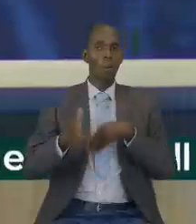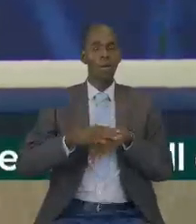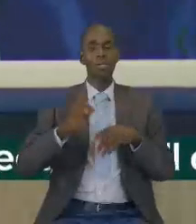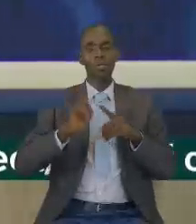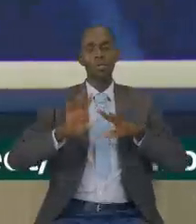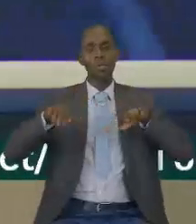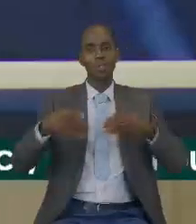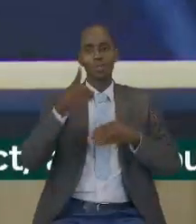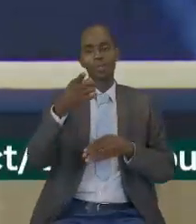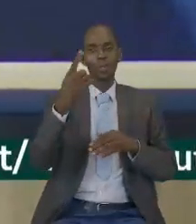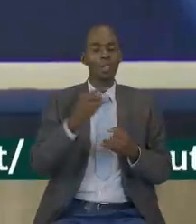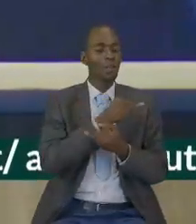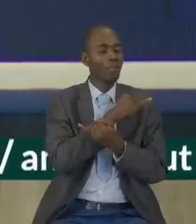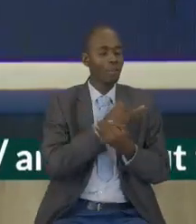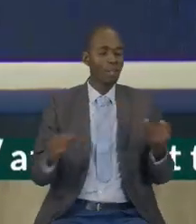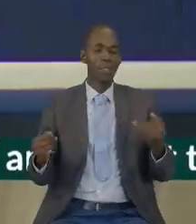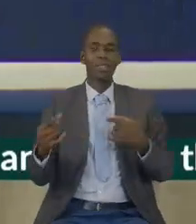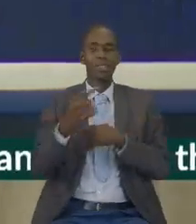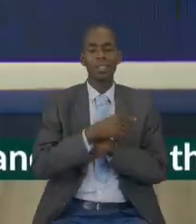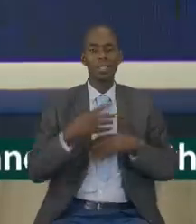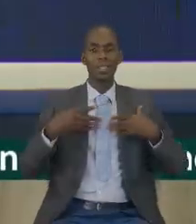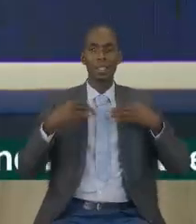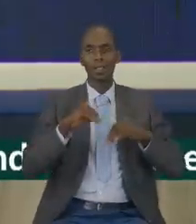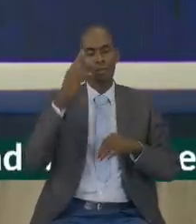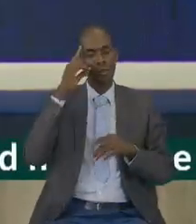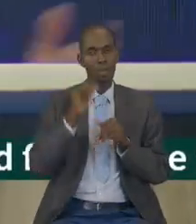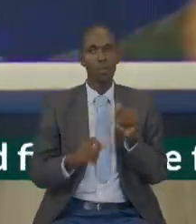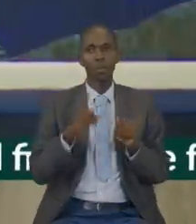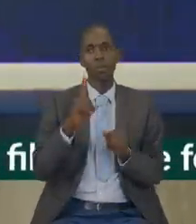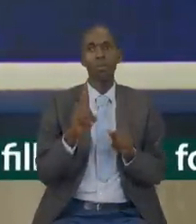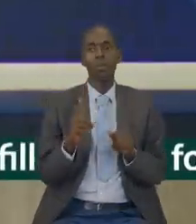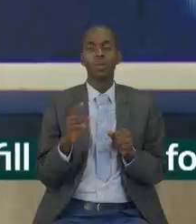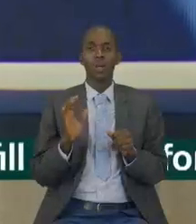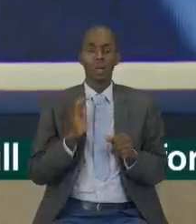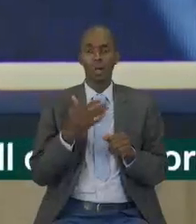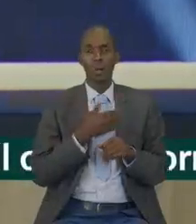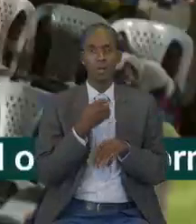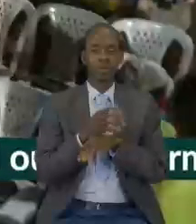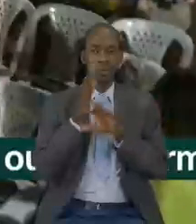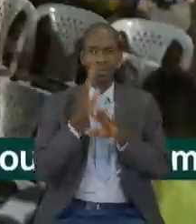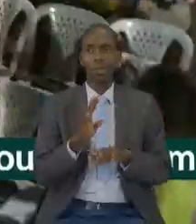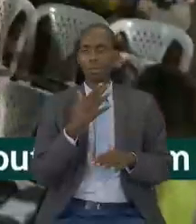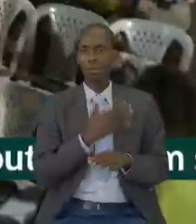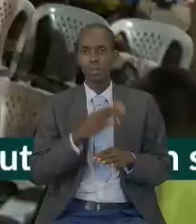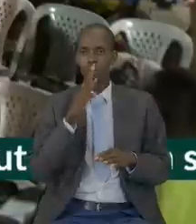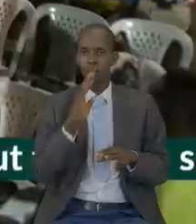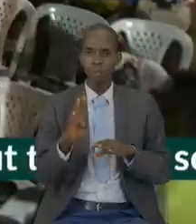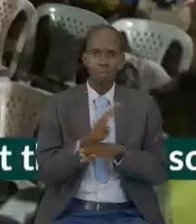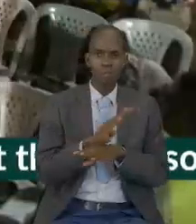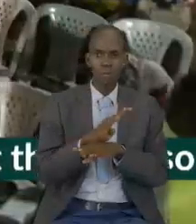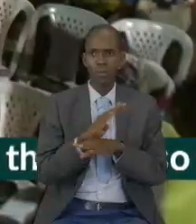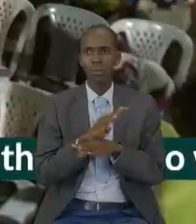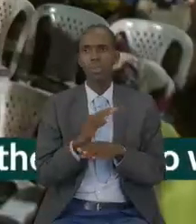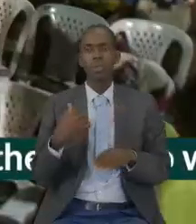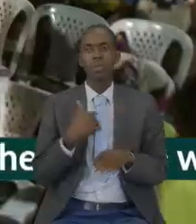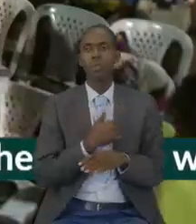day healing for everyone. Our counselors, get busy. We'll call on our moderating overseer to help us